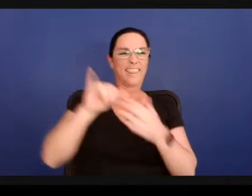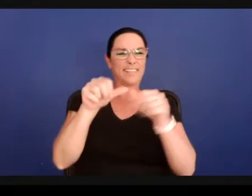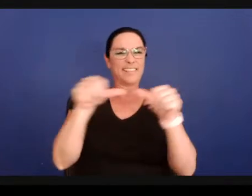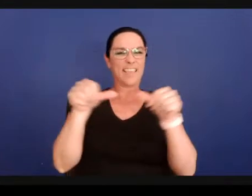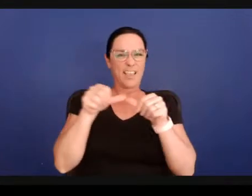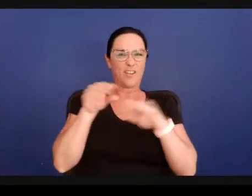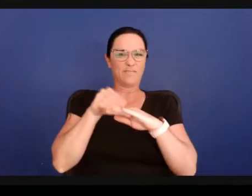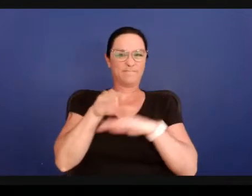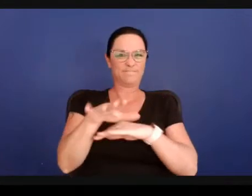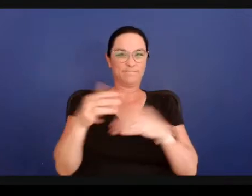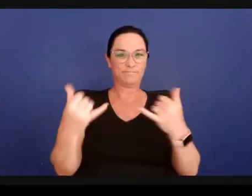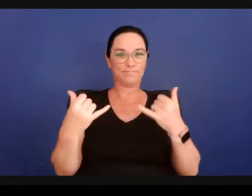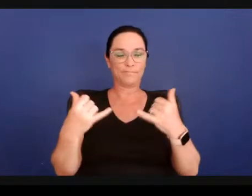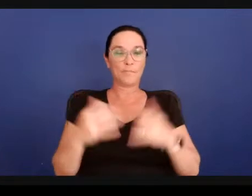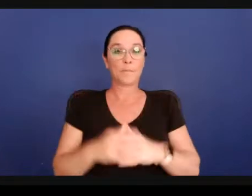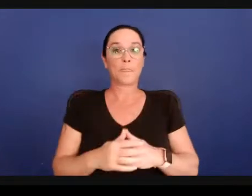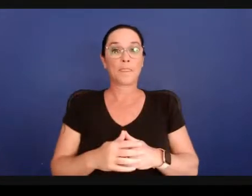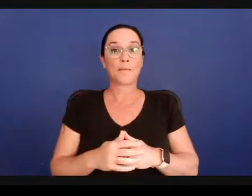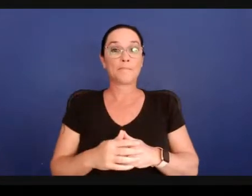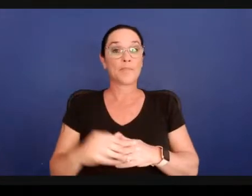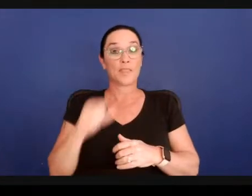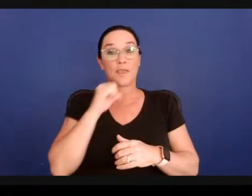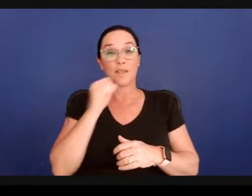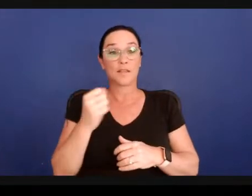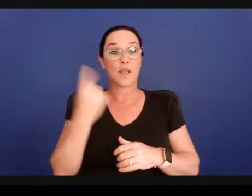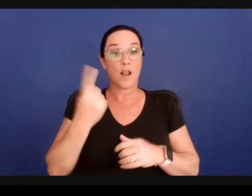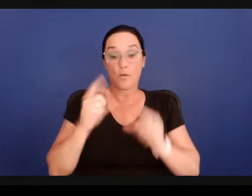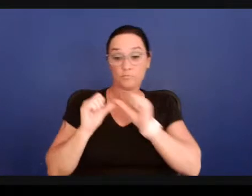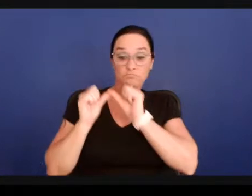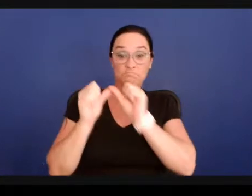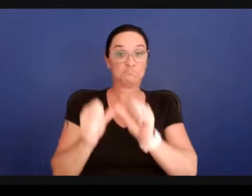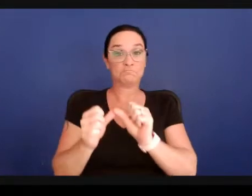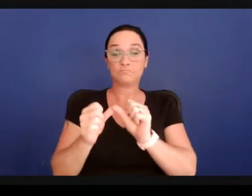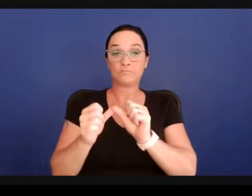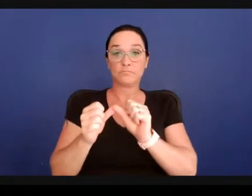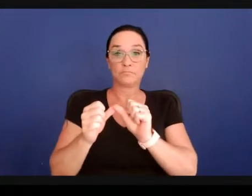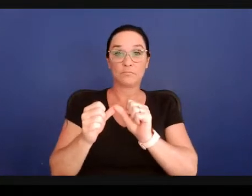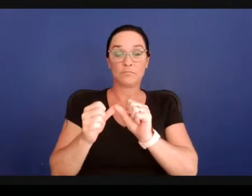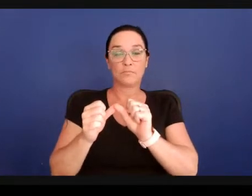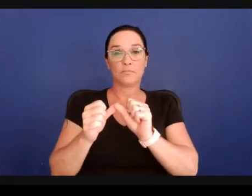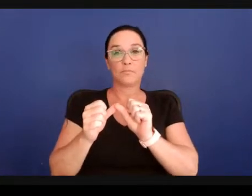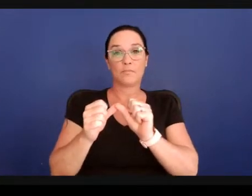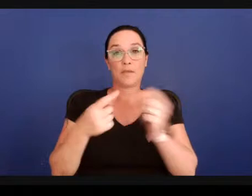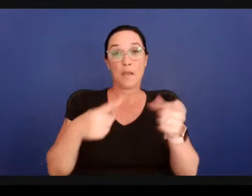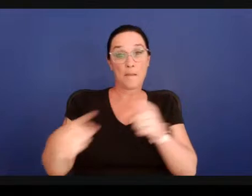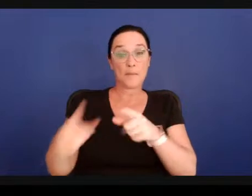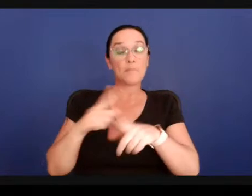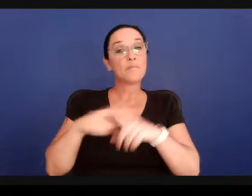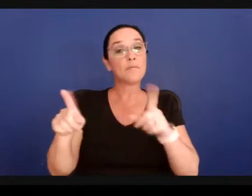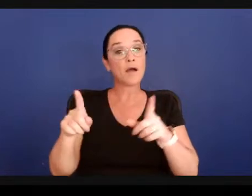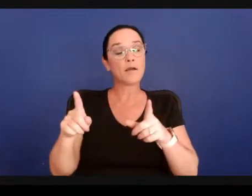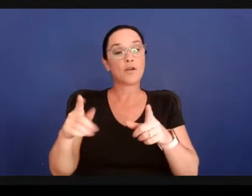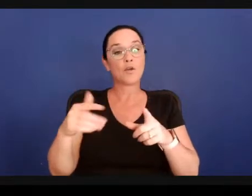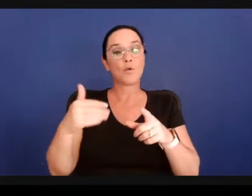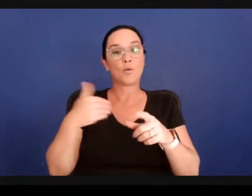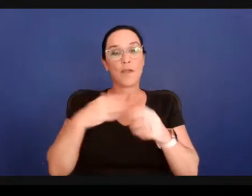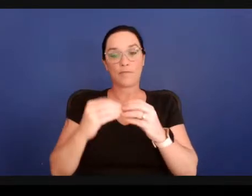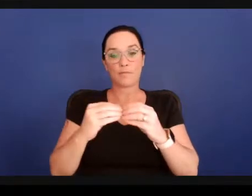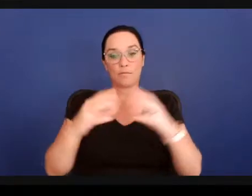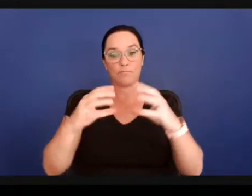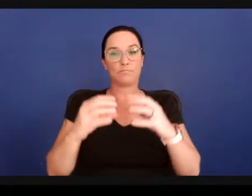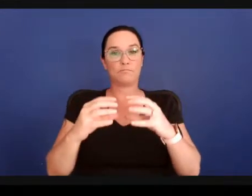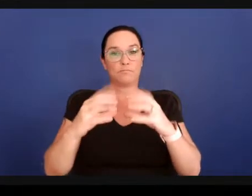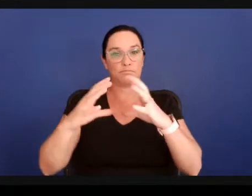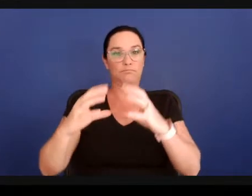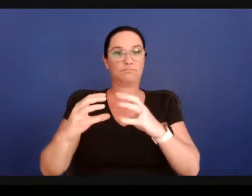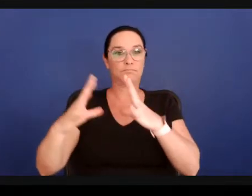It's not continually flaring up, but we are having these pulses come through, the most recent